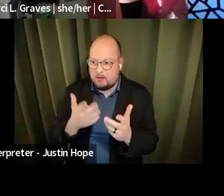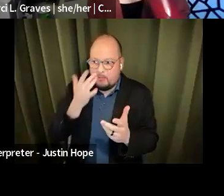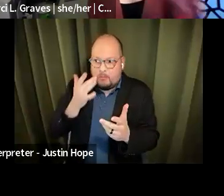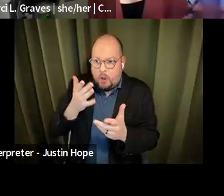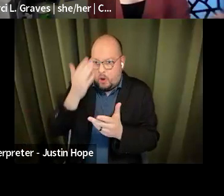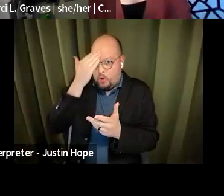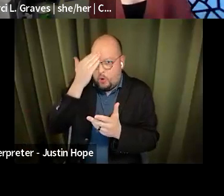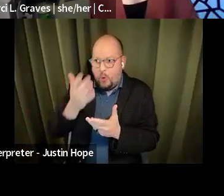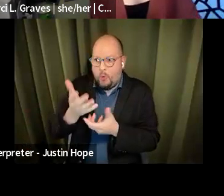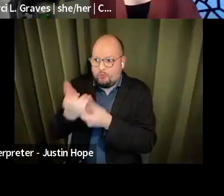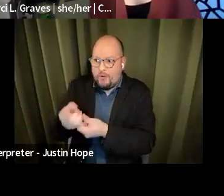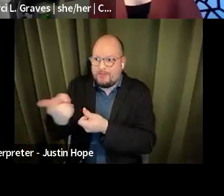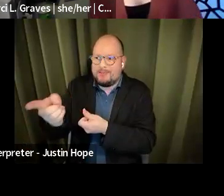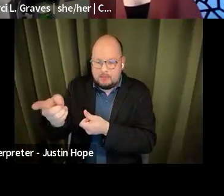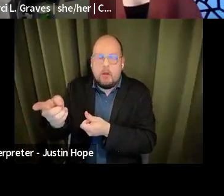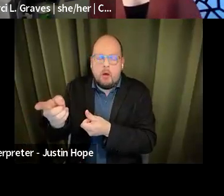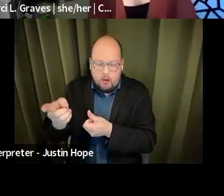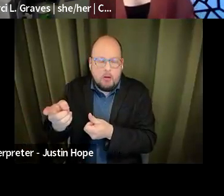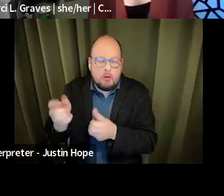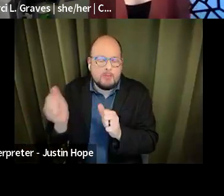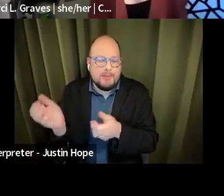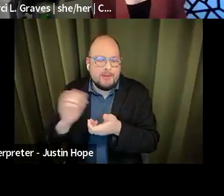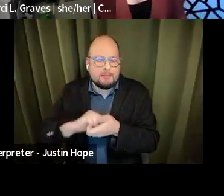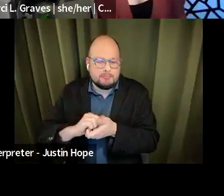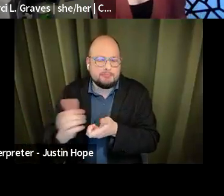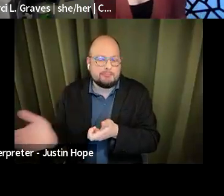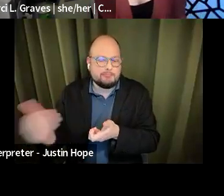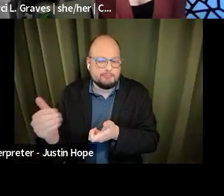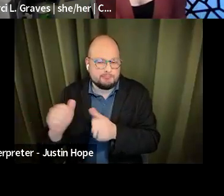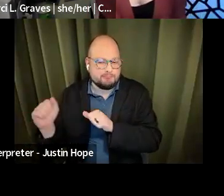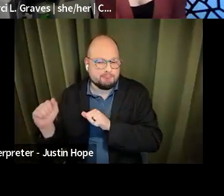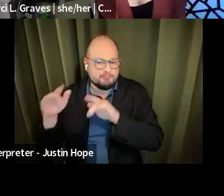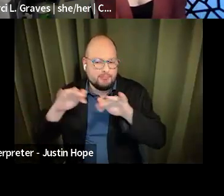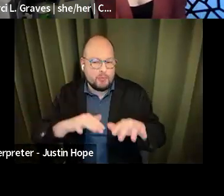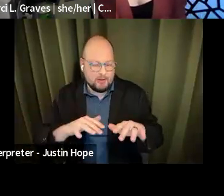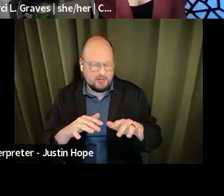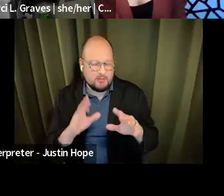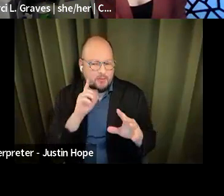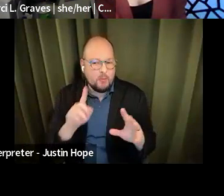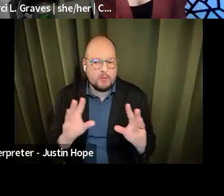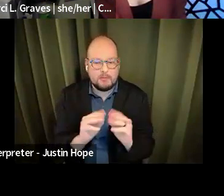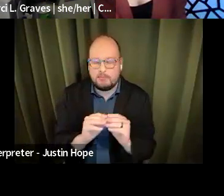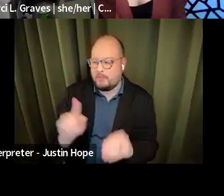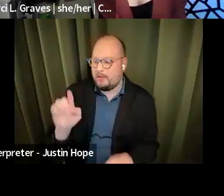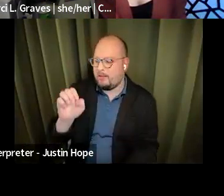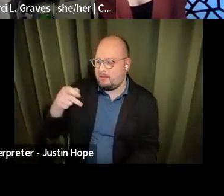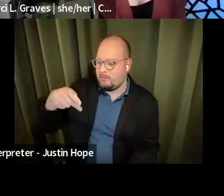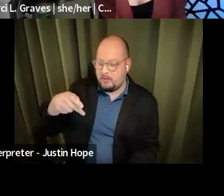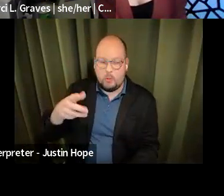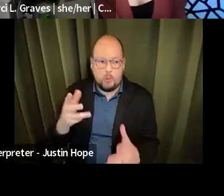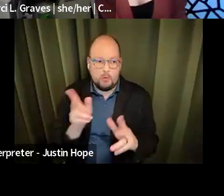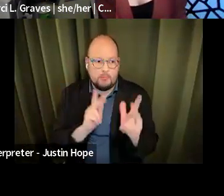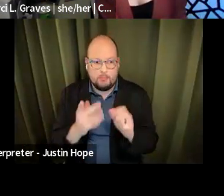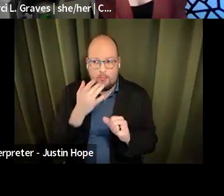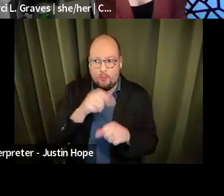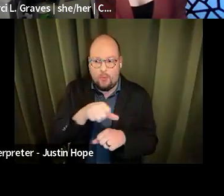having a trusted partner in your community will help bring the limited English proficient or people who prefer a language other than English to your listening